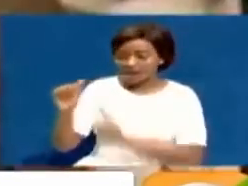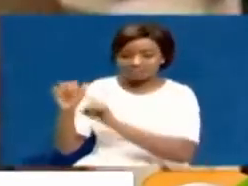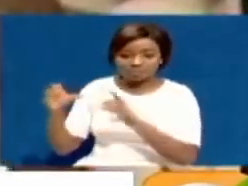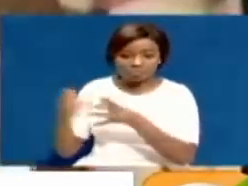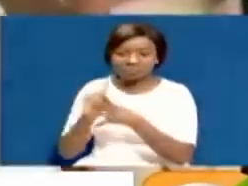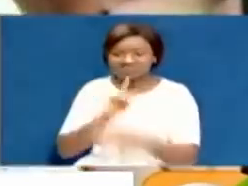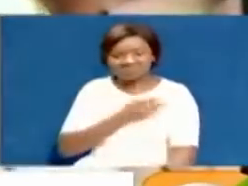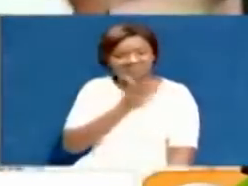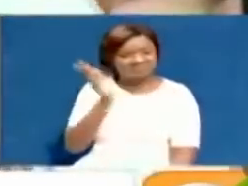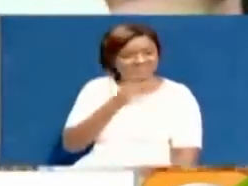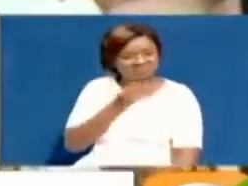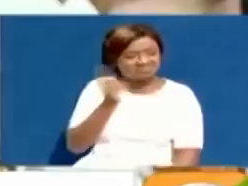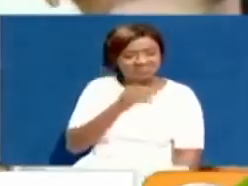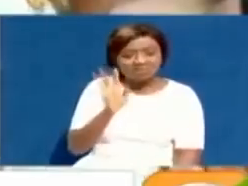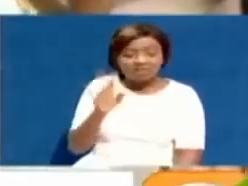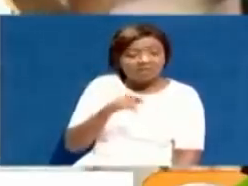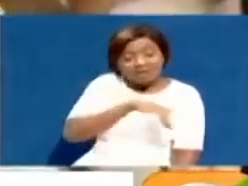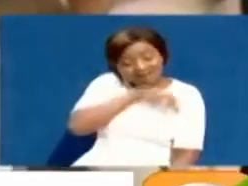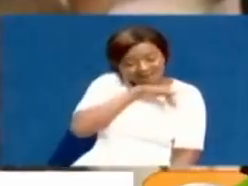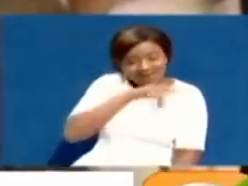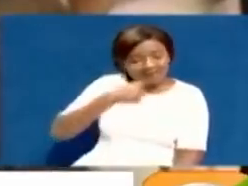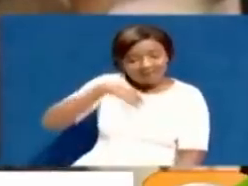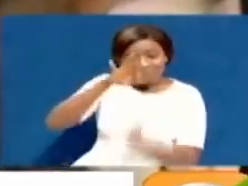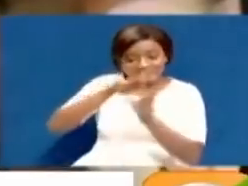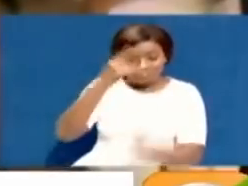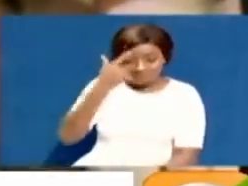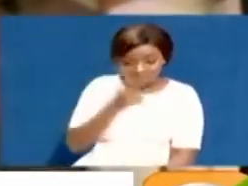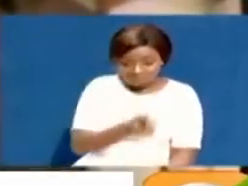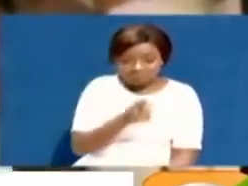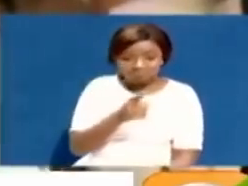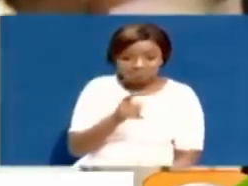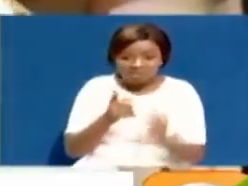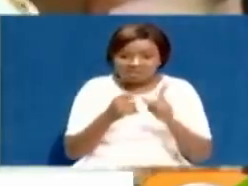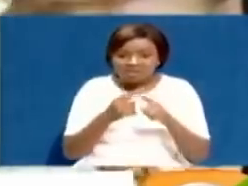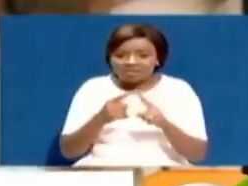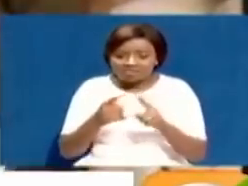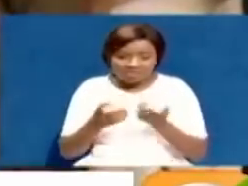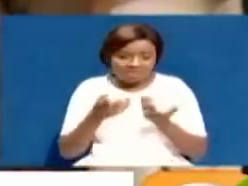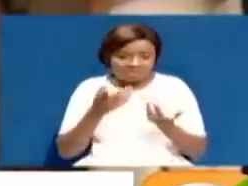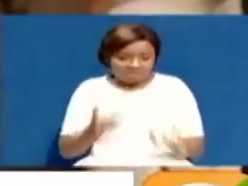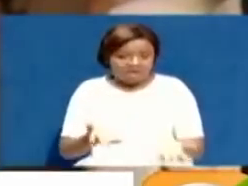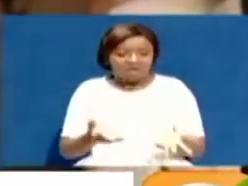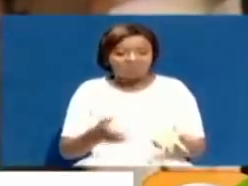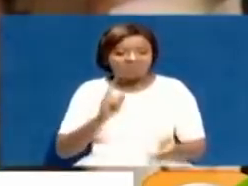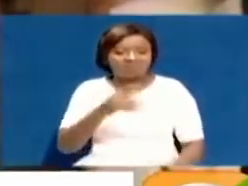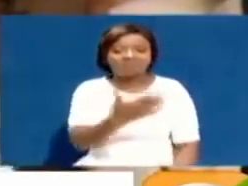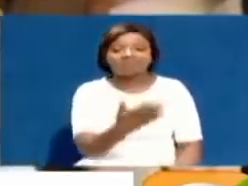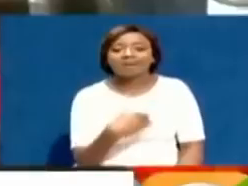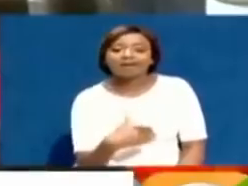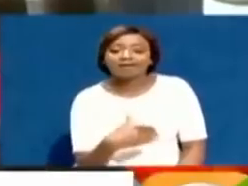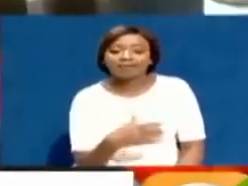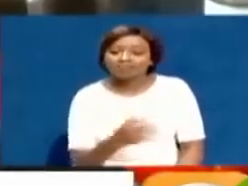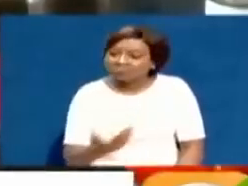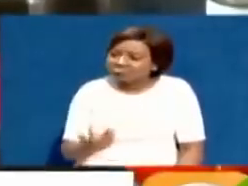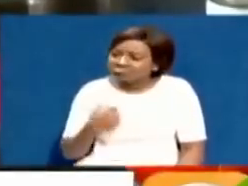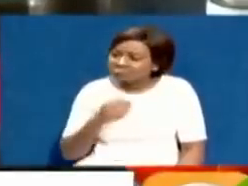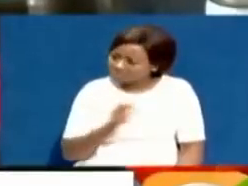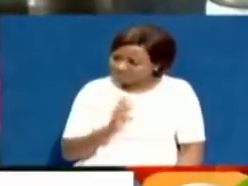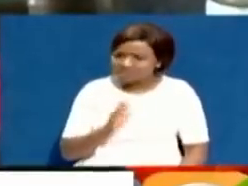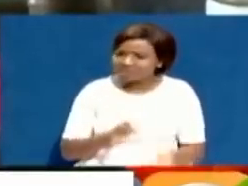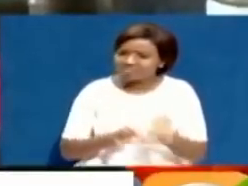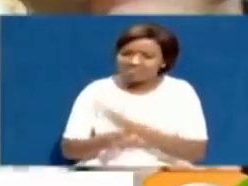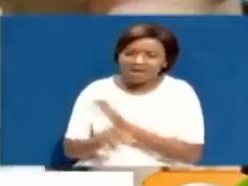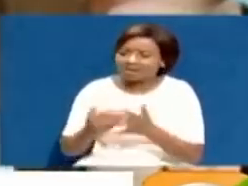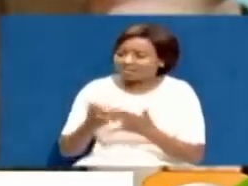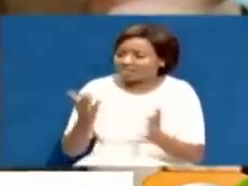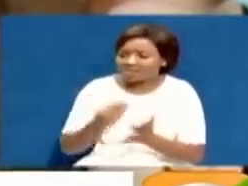Akasema, oh, Raila, tulimpiga kura, sasa wewe utalipa. Mimi nikasema niko tayari kulipa